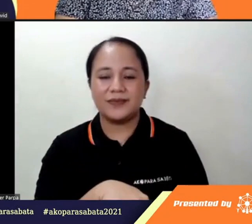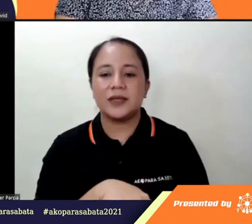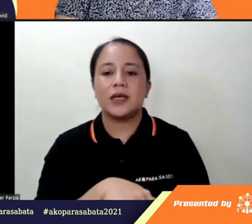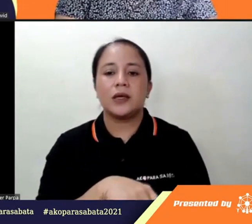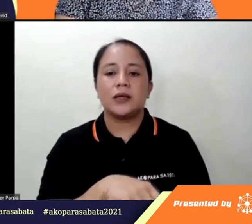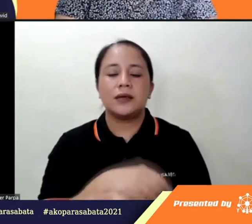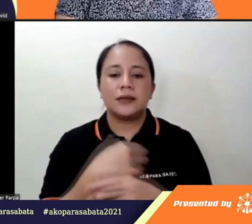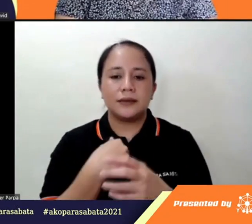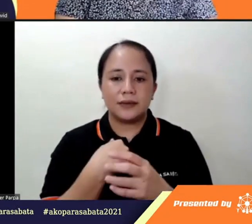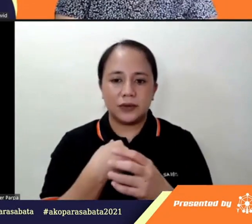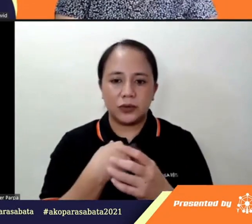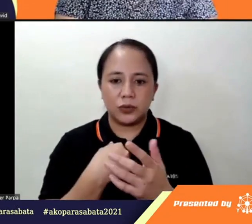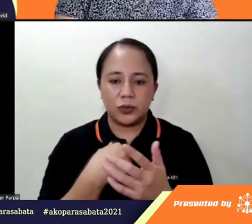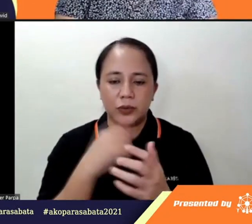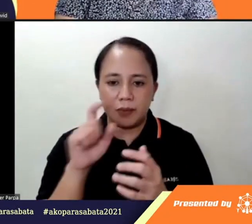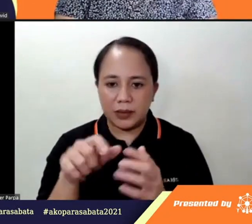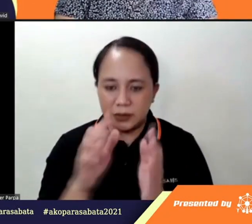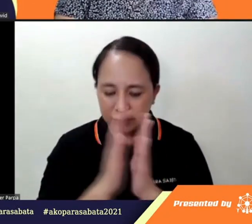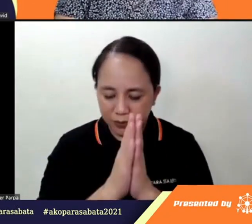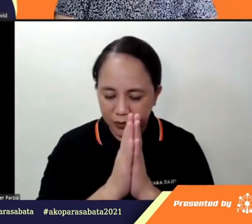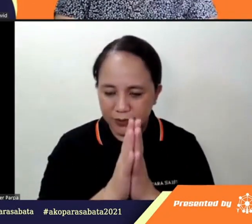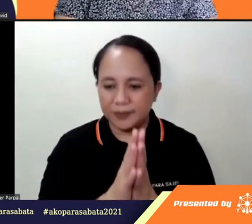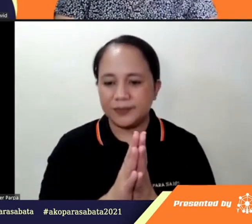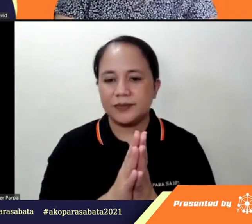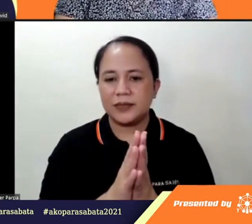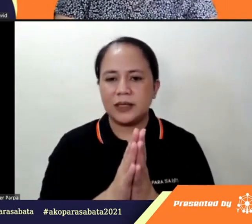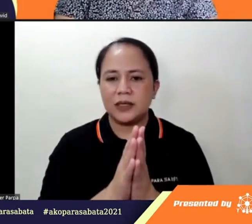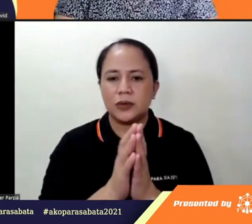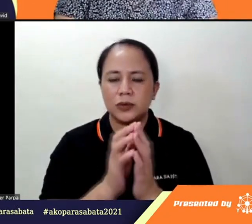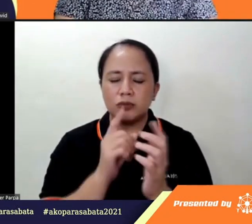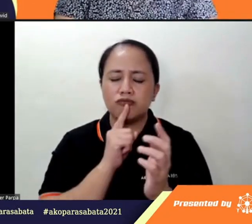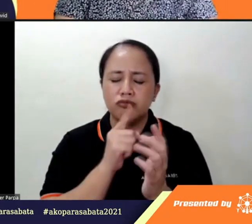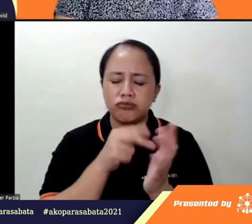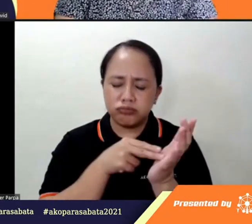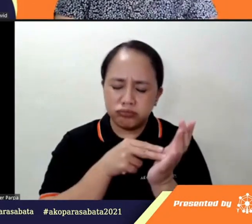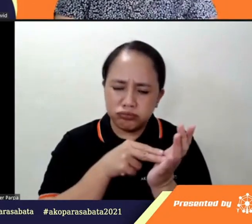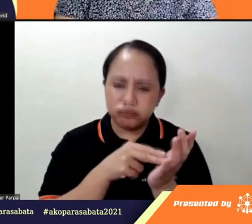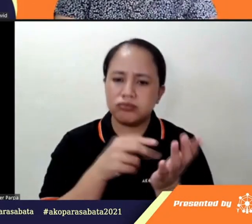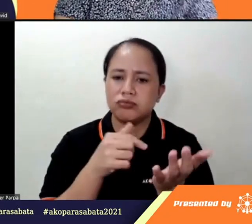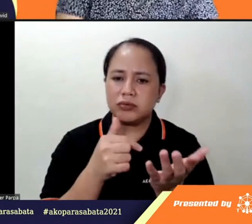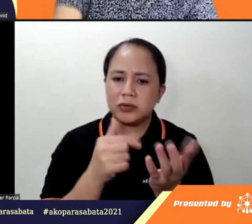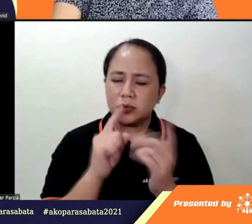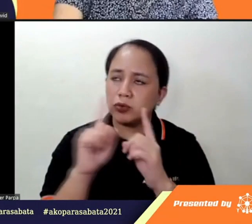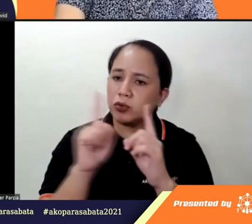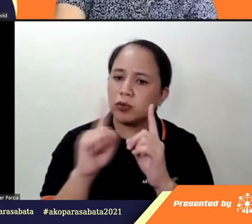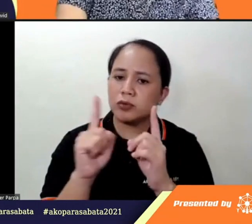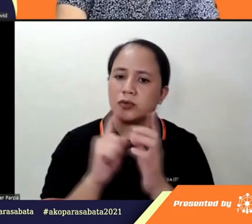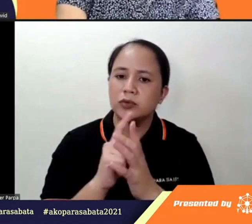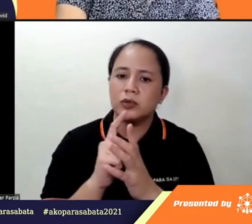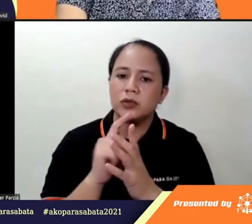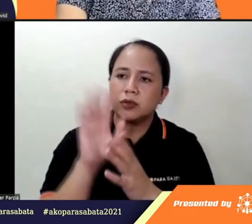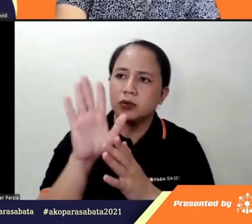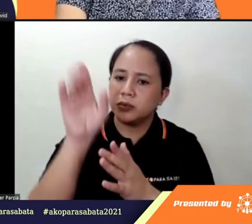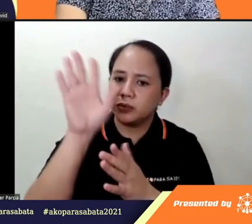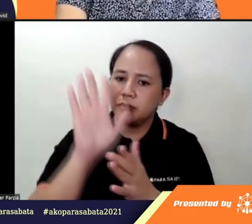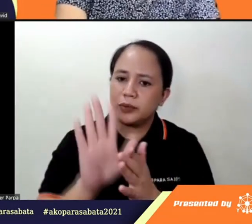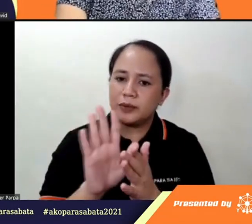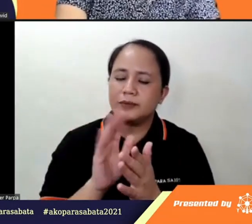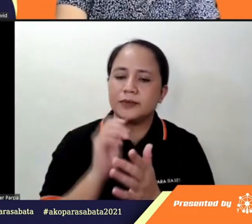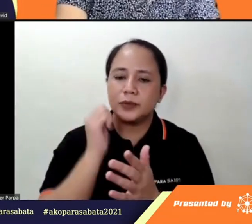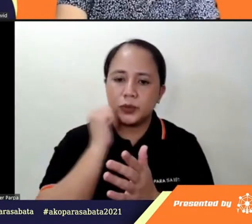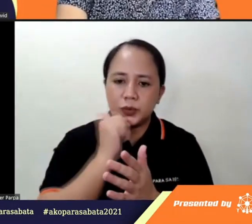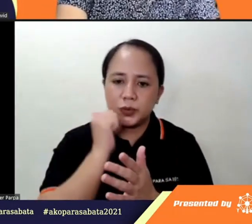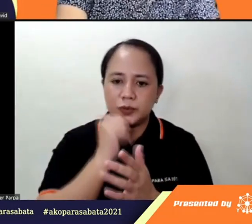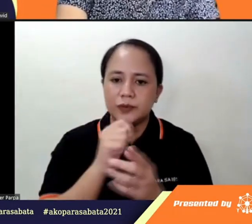that you should pray deeply, sincerely, talk to your God every day.